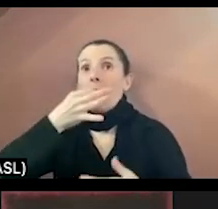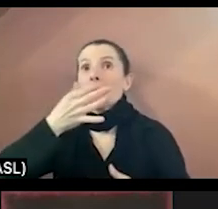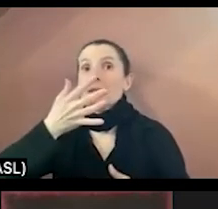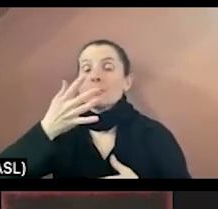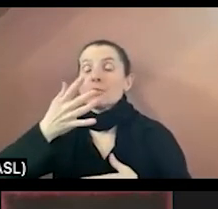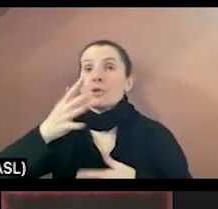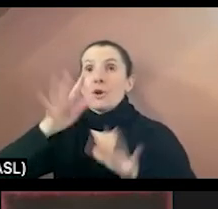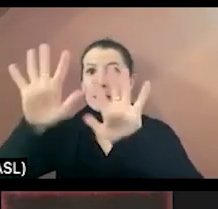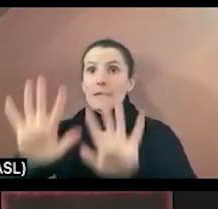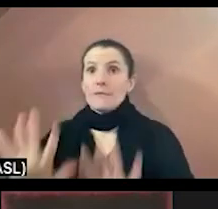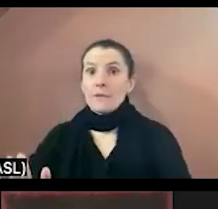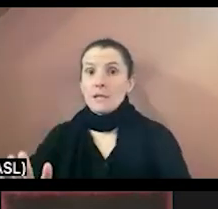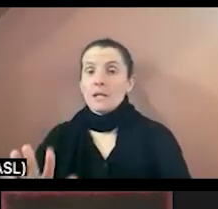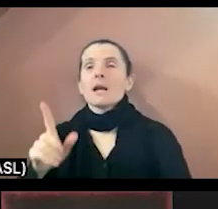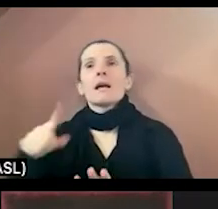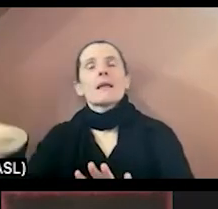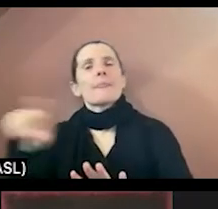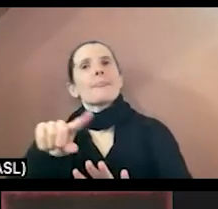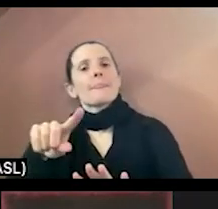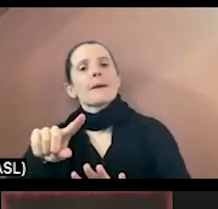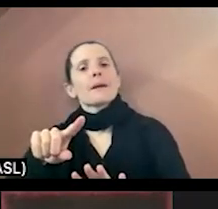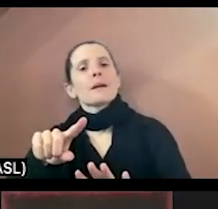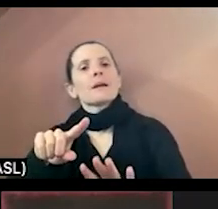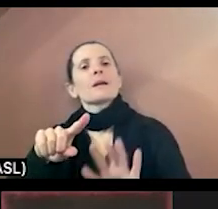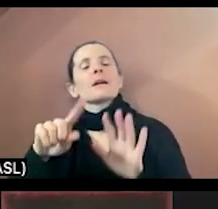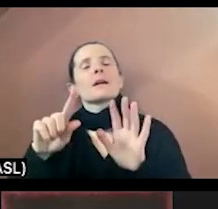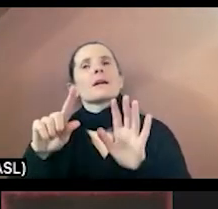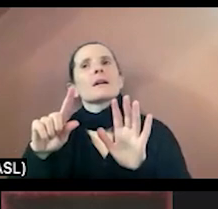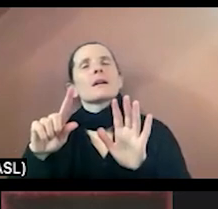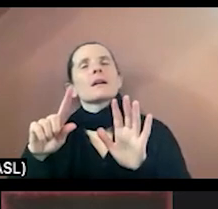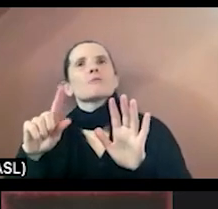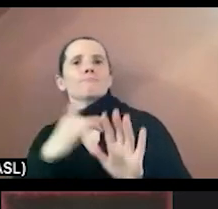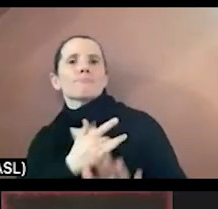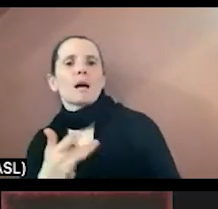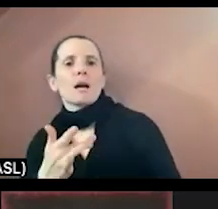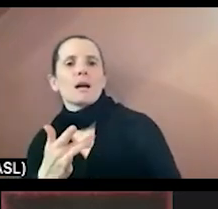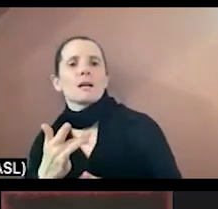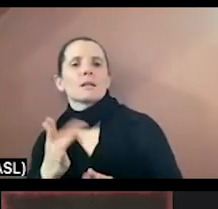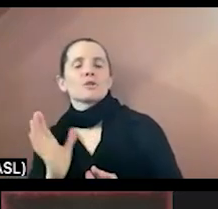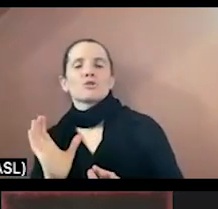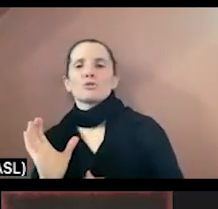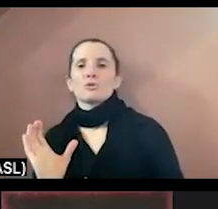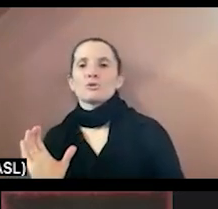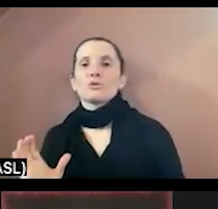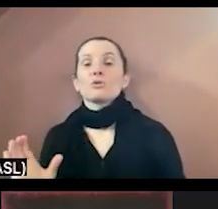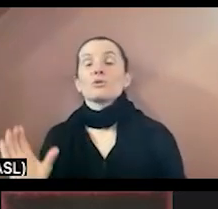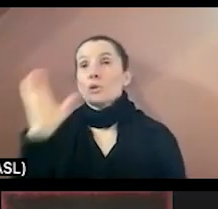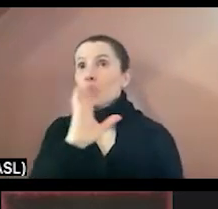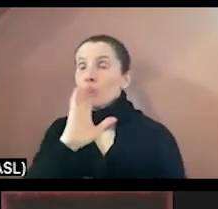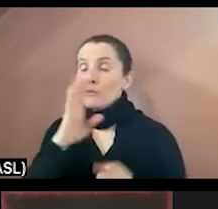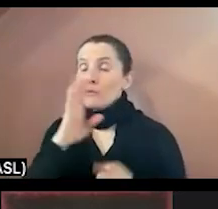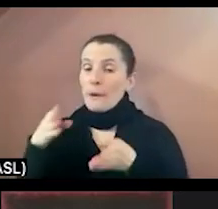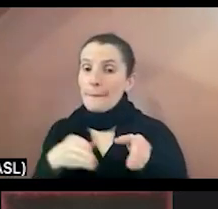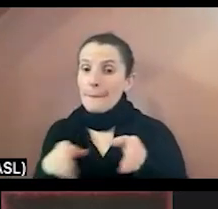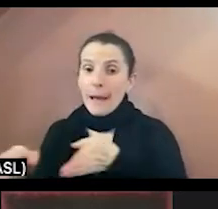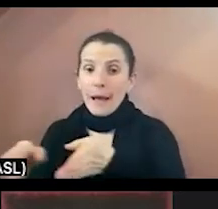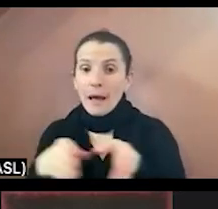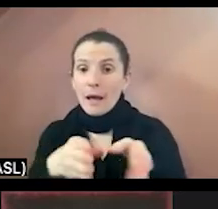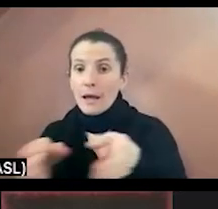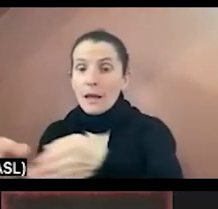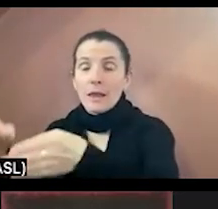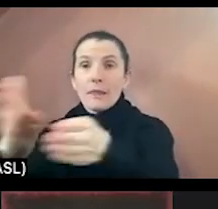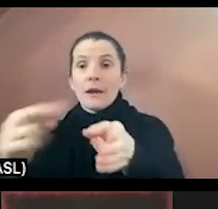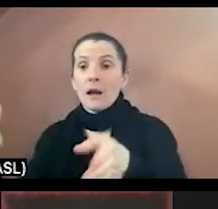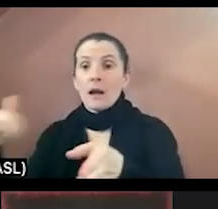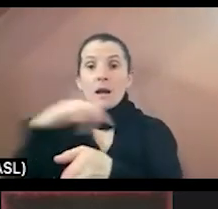a path that started and ended on the same bank of the river Pregel and crossing each bridge